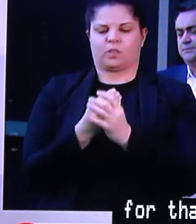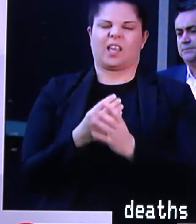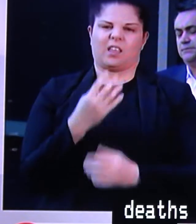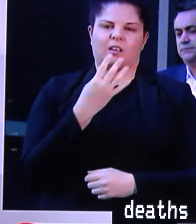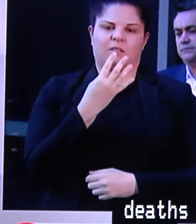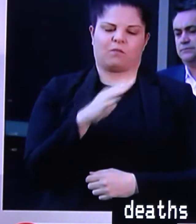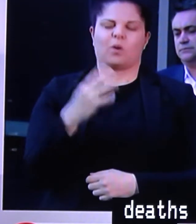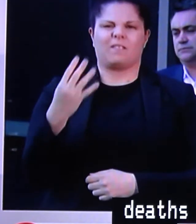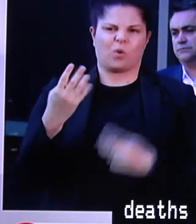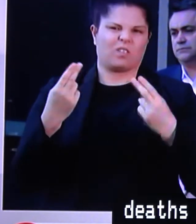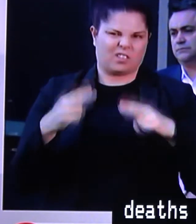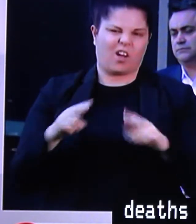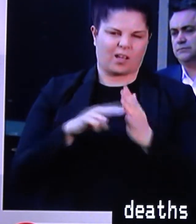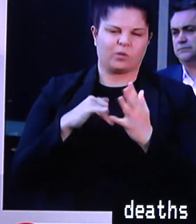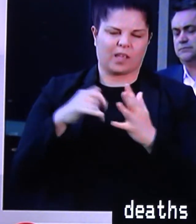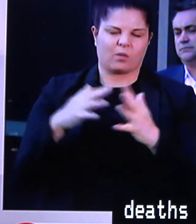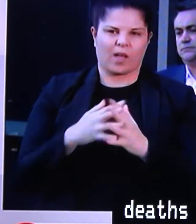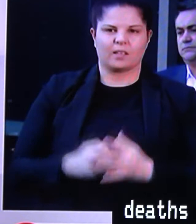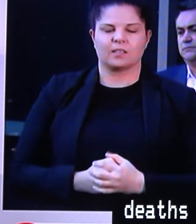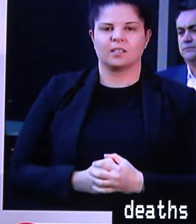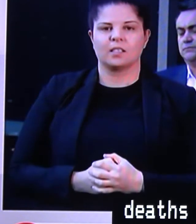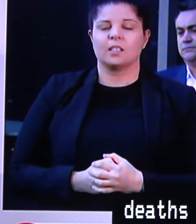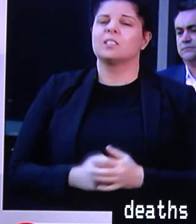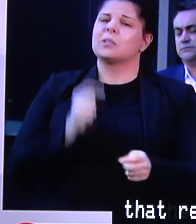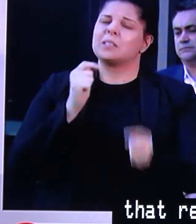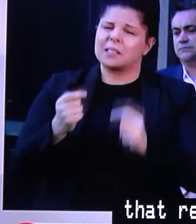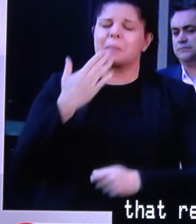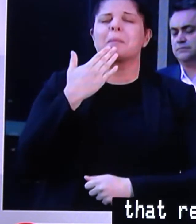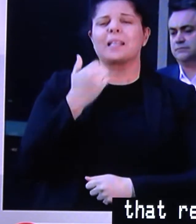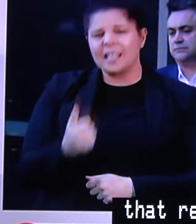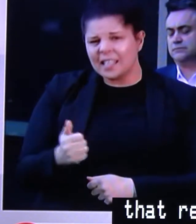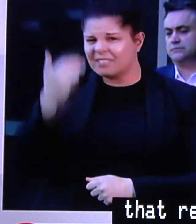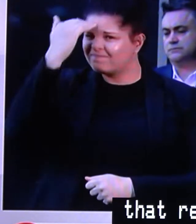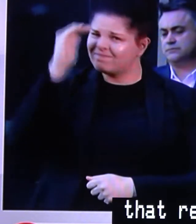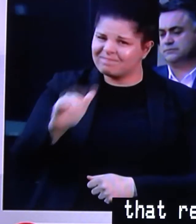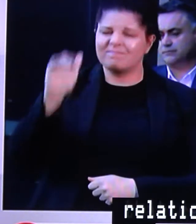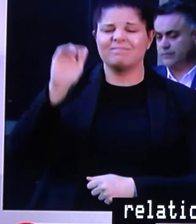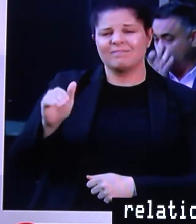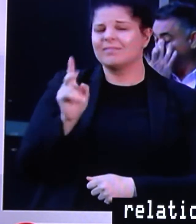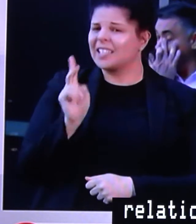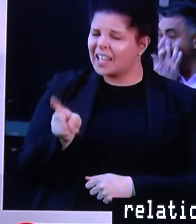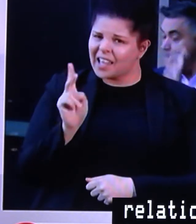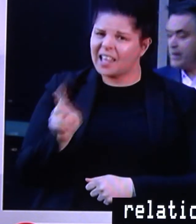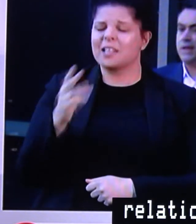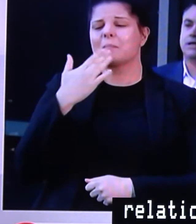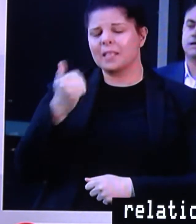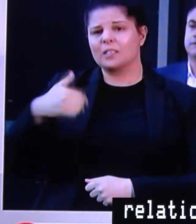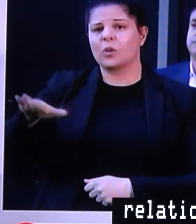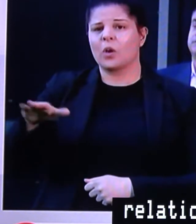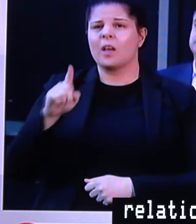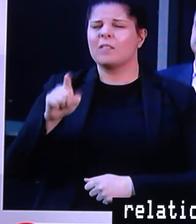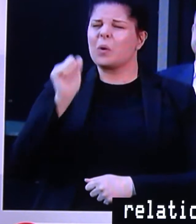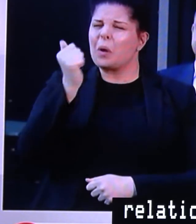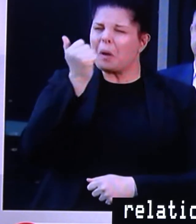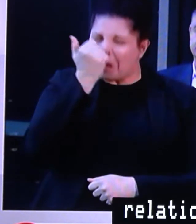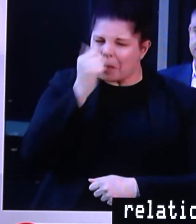relation to testing, please continue to come out and get tested. We are urging anyone, irrespective of the level of